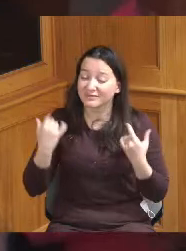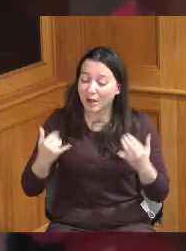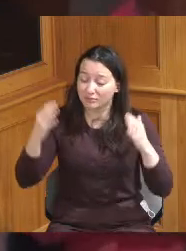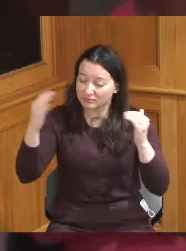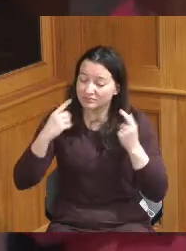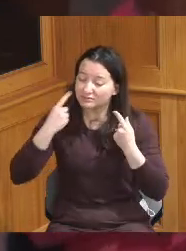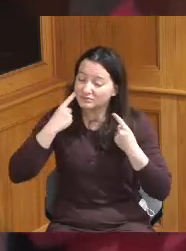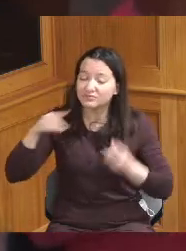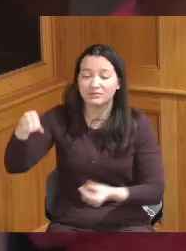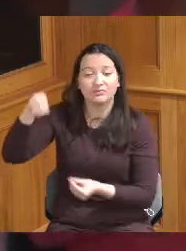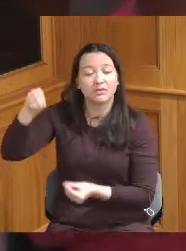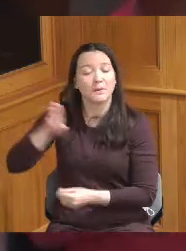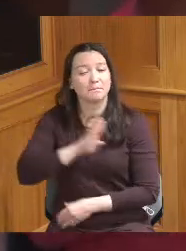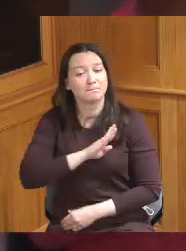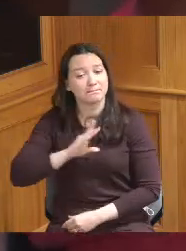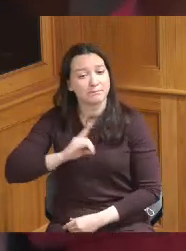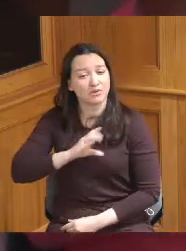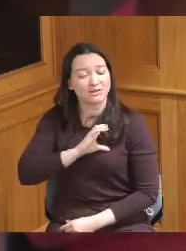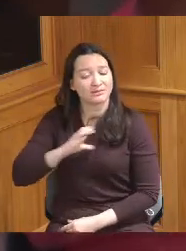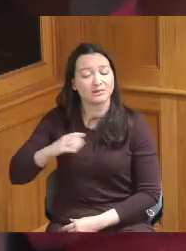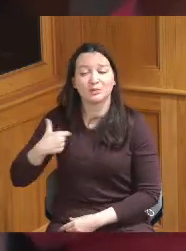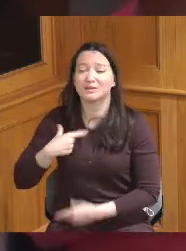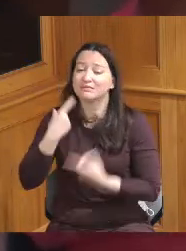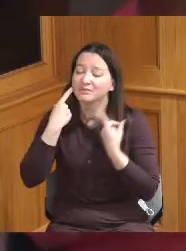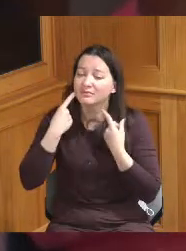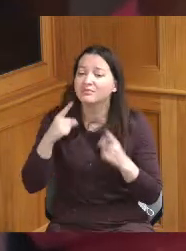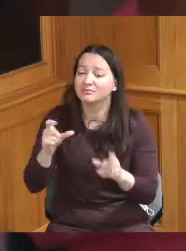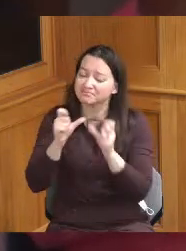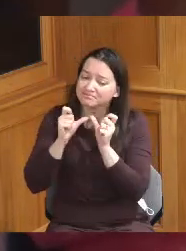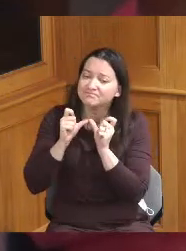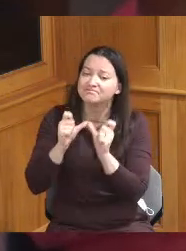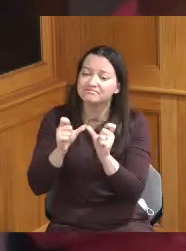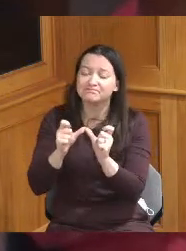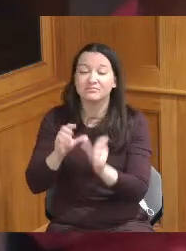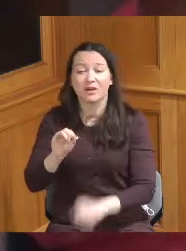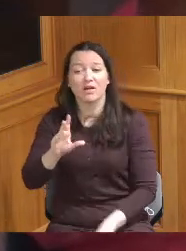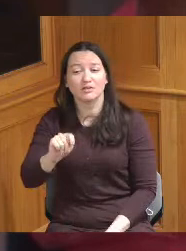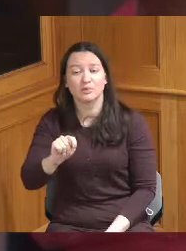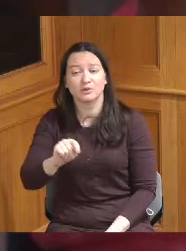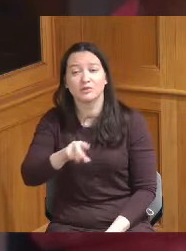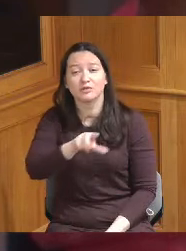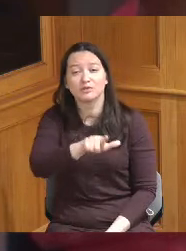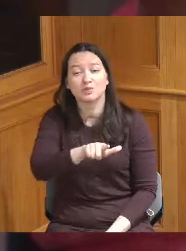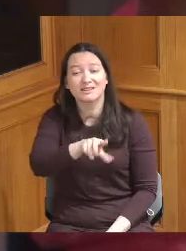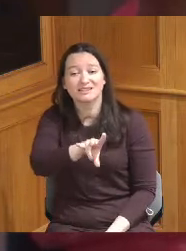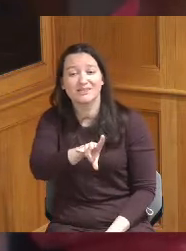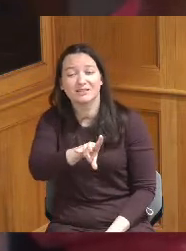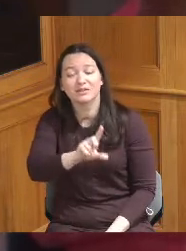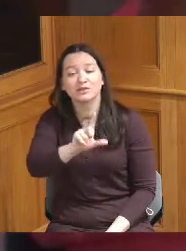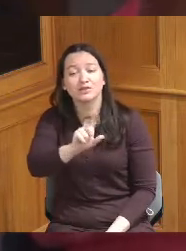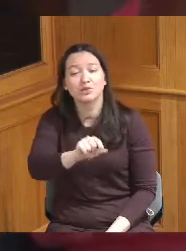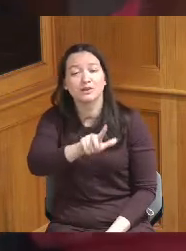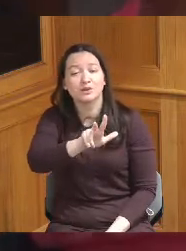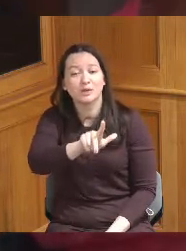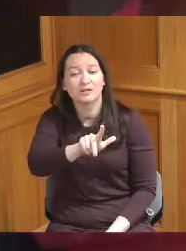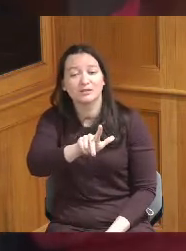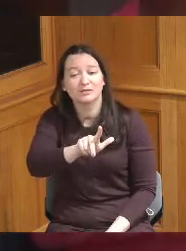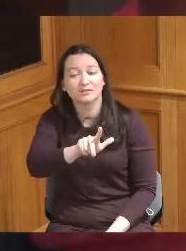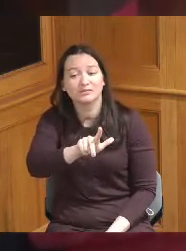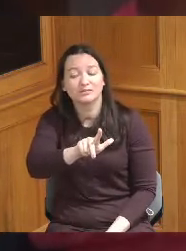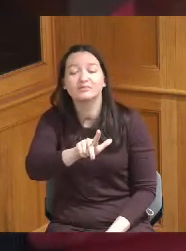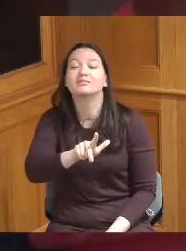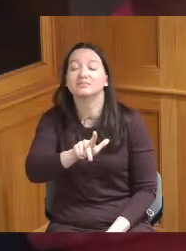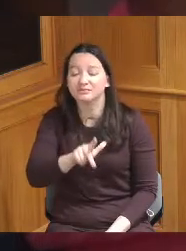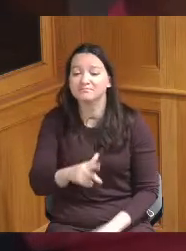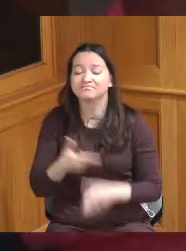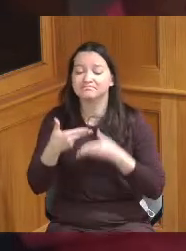proclaimed that the Board of County Commissioners declares and proclaims that October 27th, 2023, be